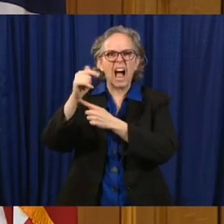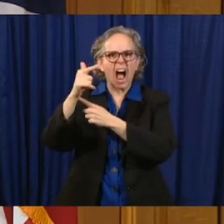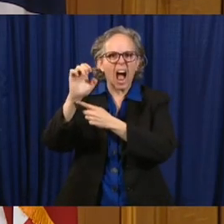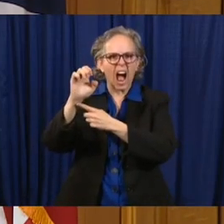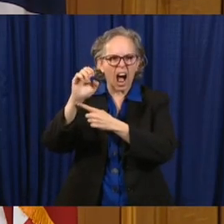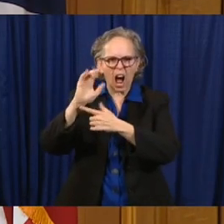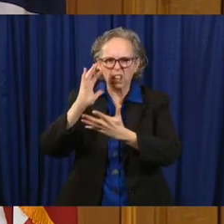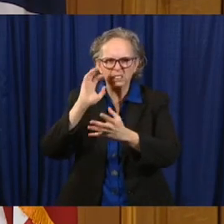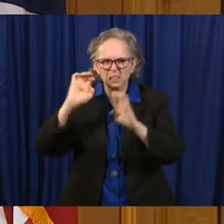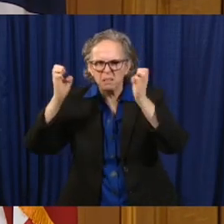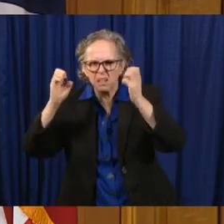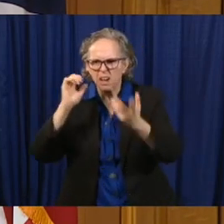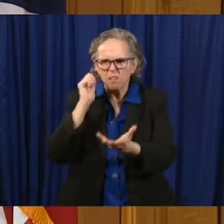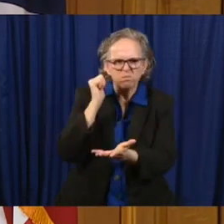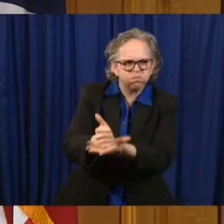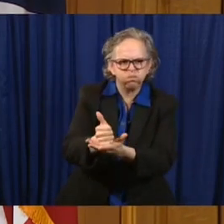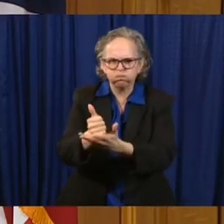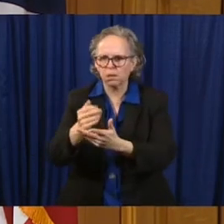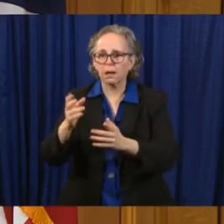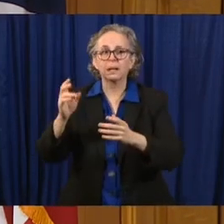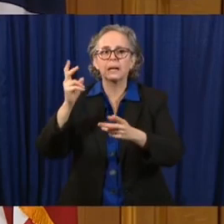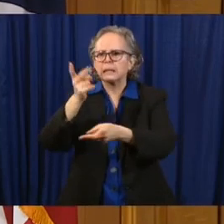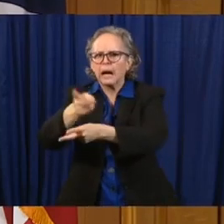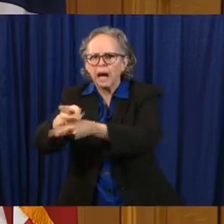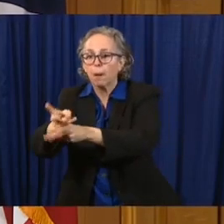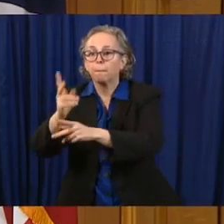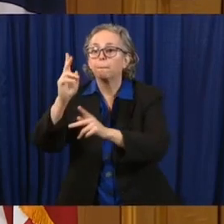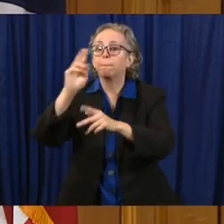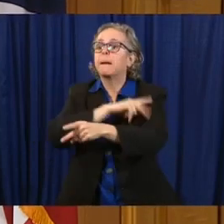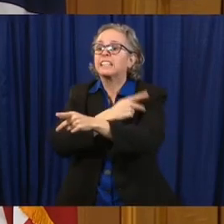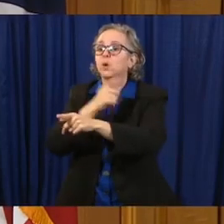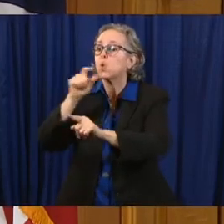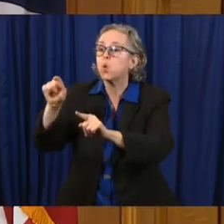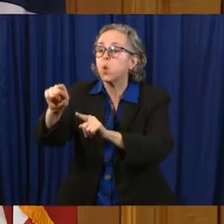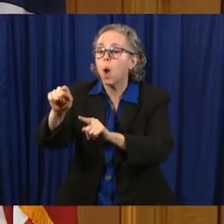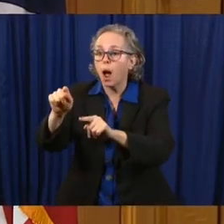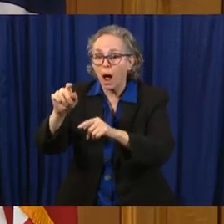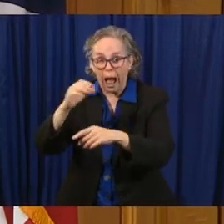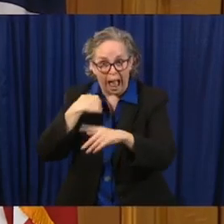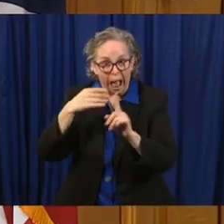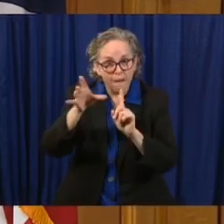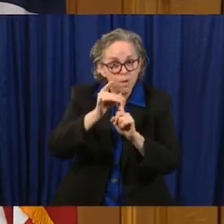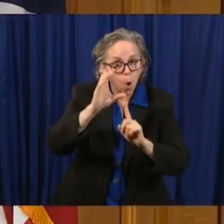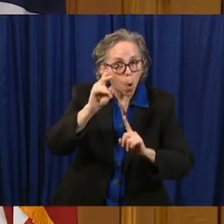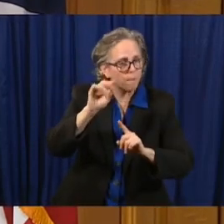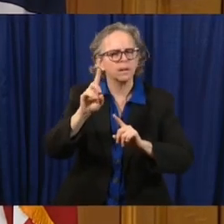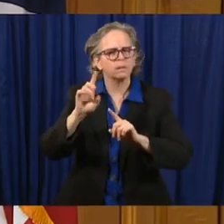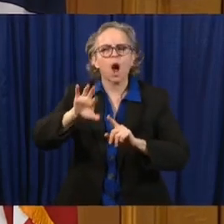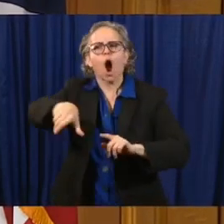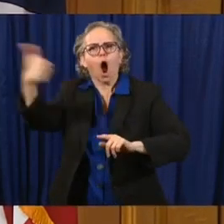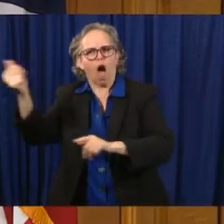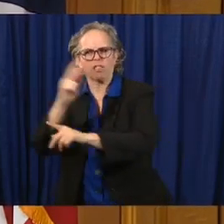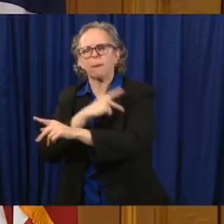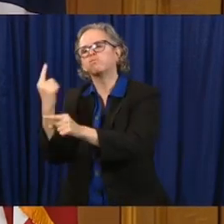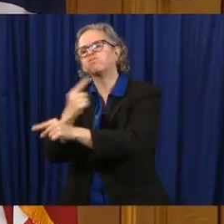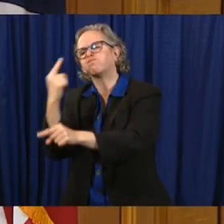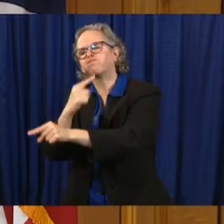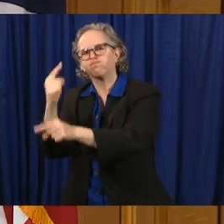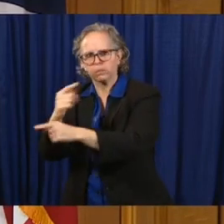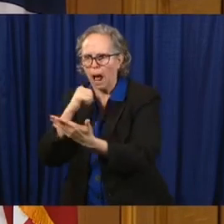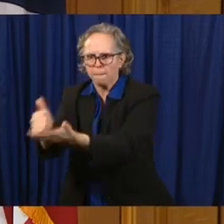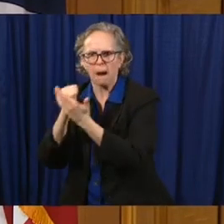to provide care at the on-site long-term care center, which houses older inmates and those with chronic illnesses.